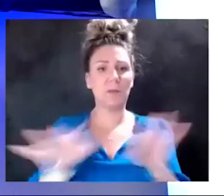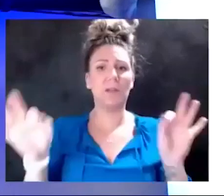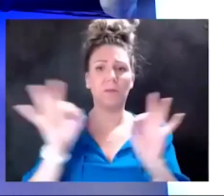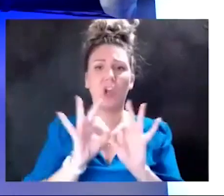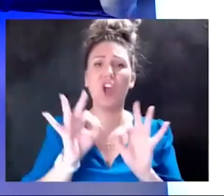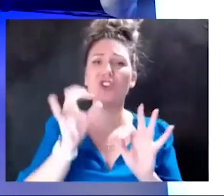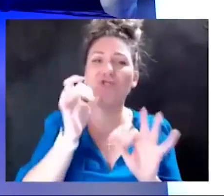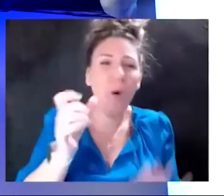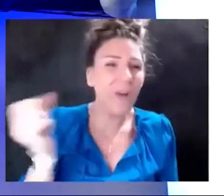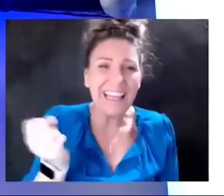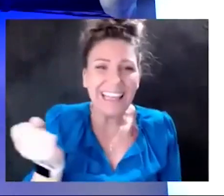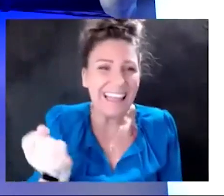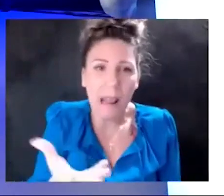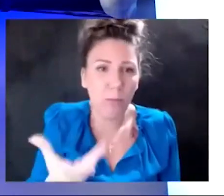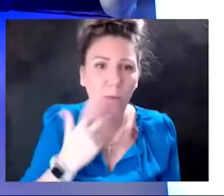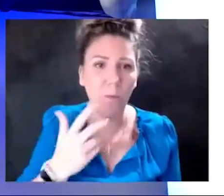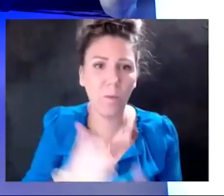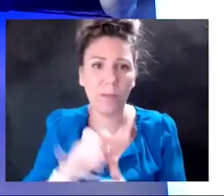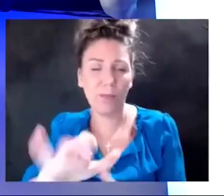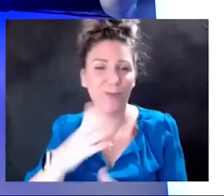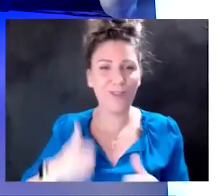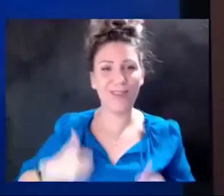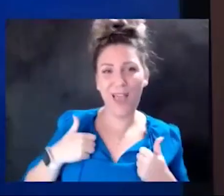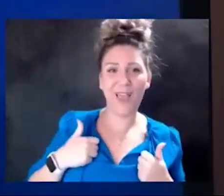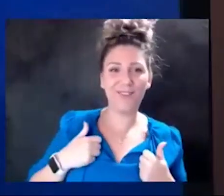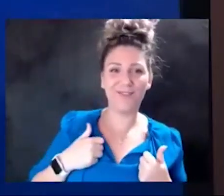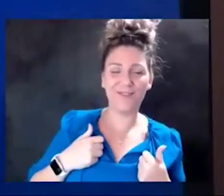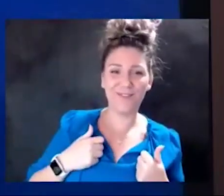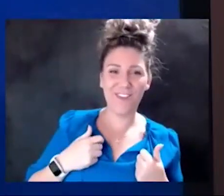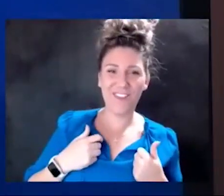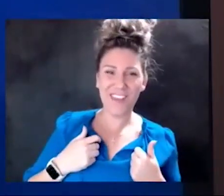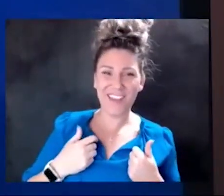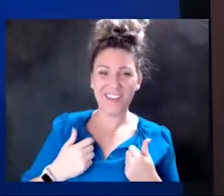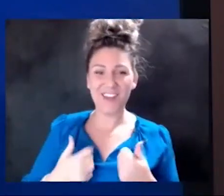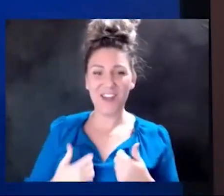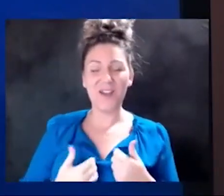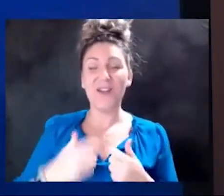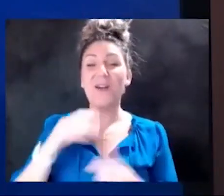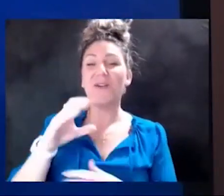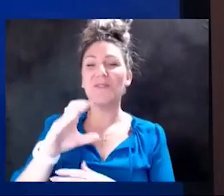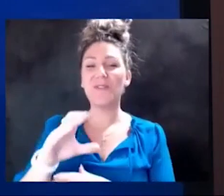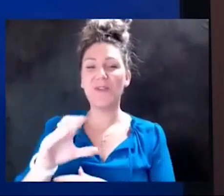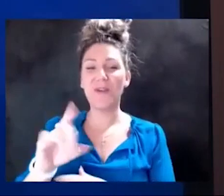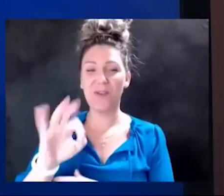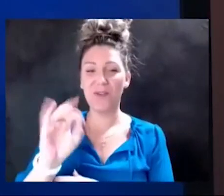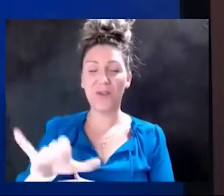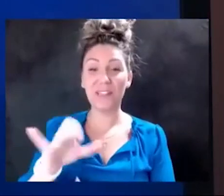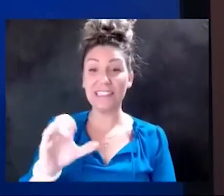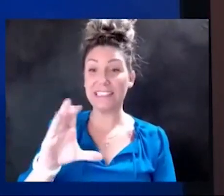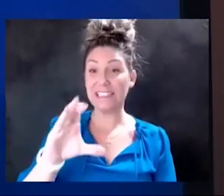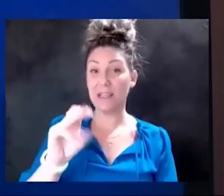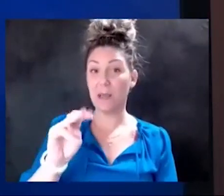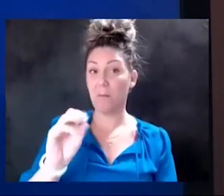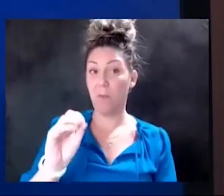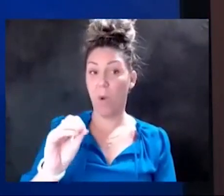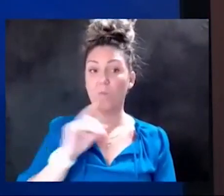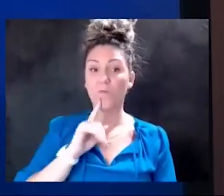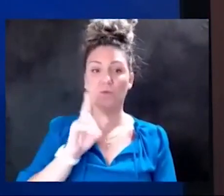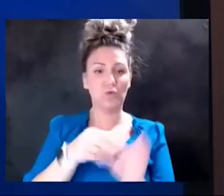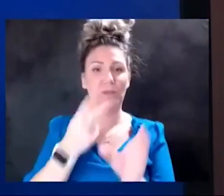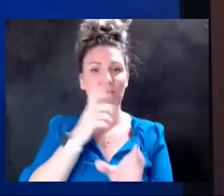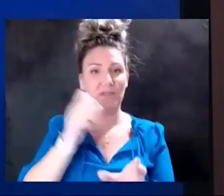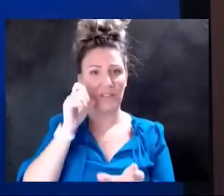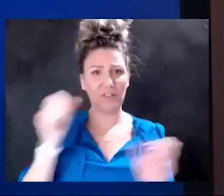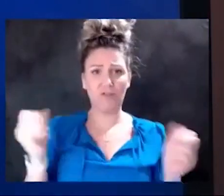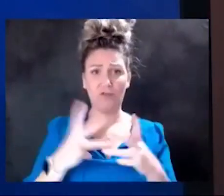people. Hey, Cody, one other thing to say. You know, the CMOs were on yesterday. One of the things we should be afraid of is that hospitals are